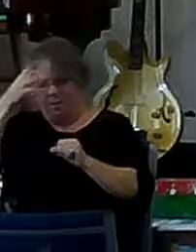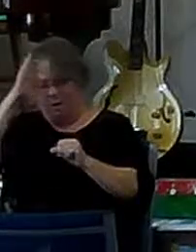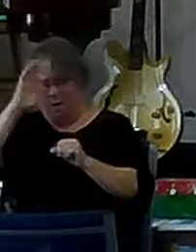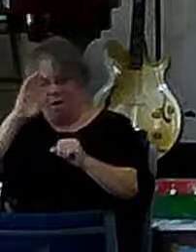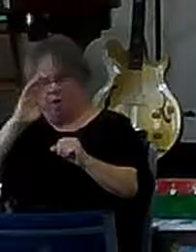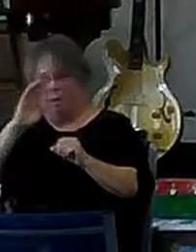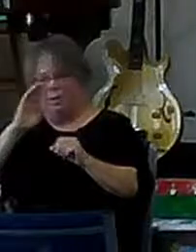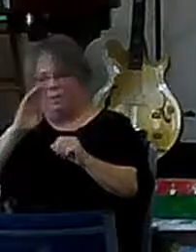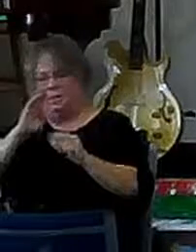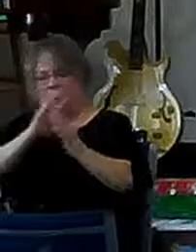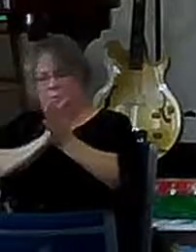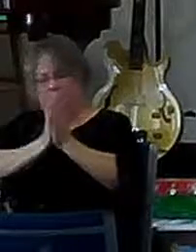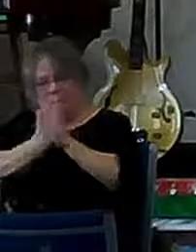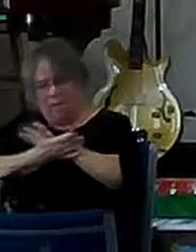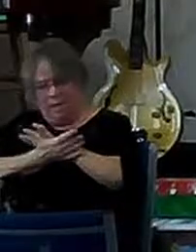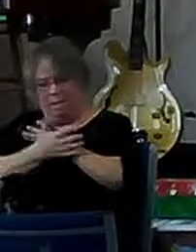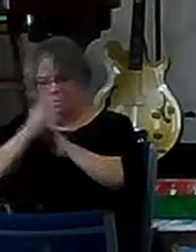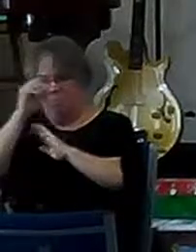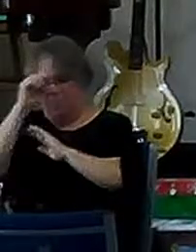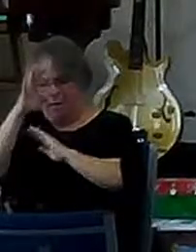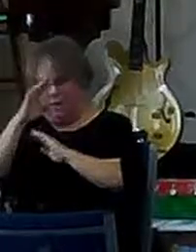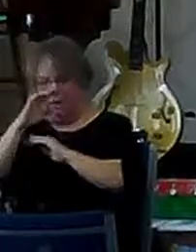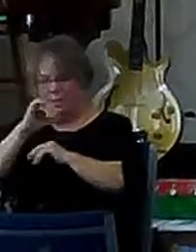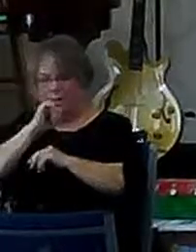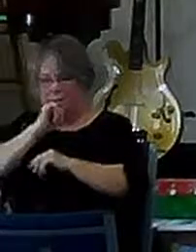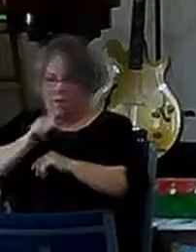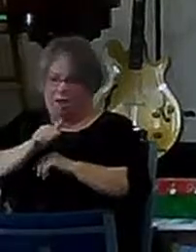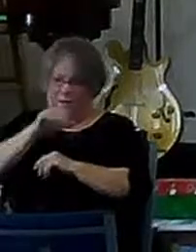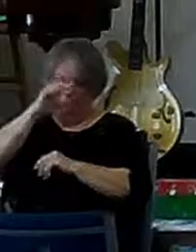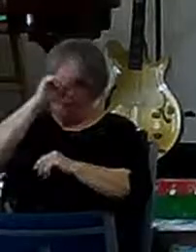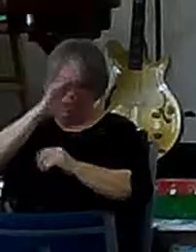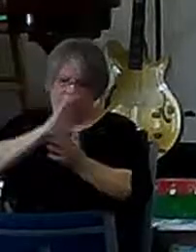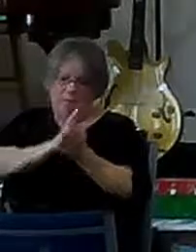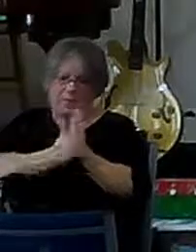And as God is, so we shall become.